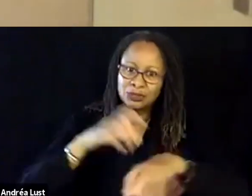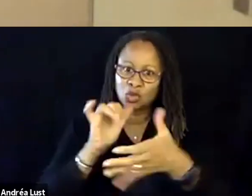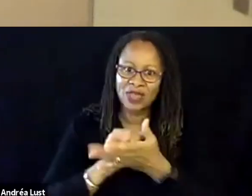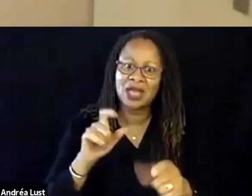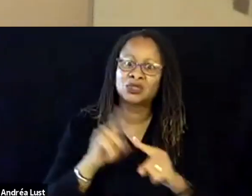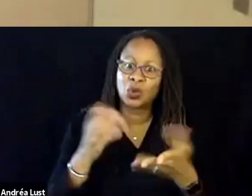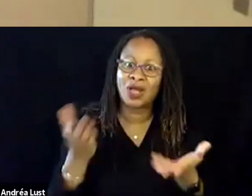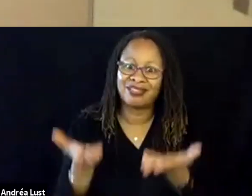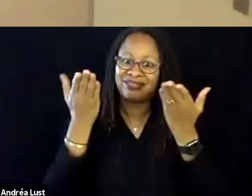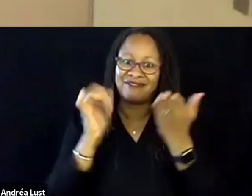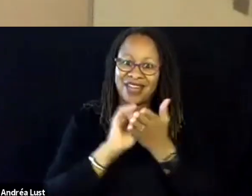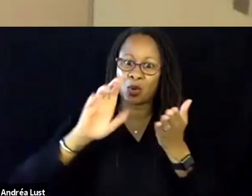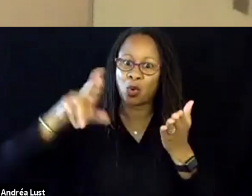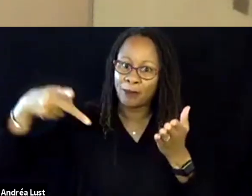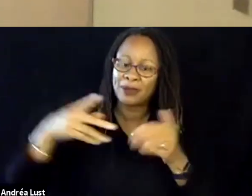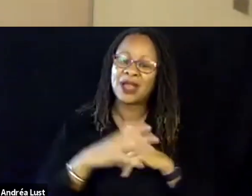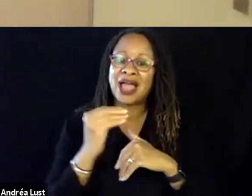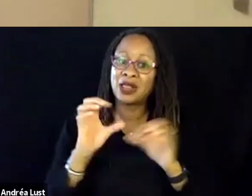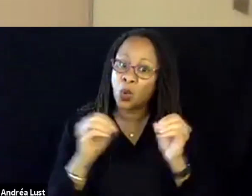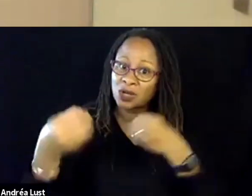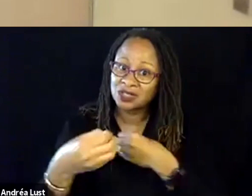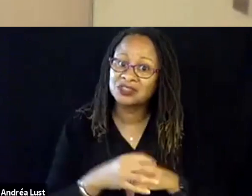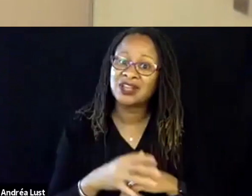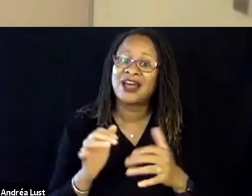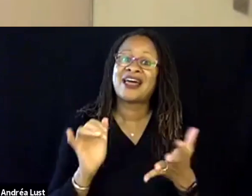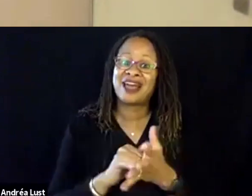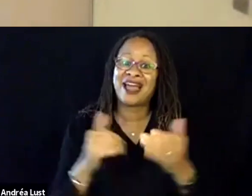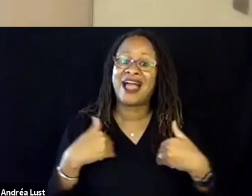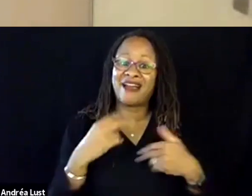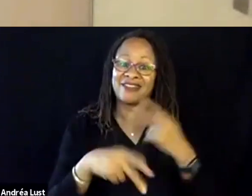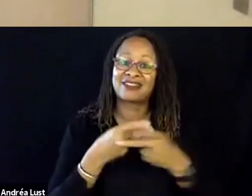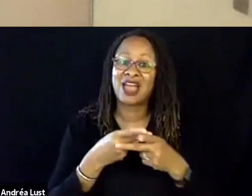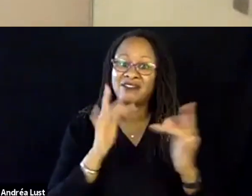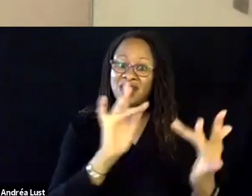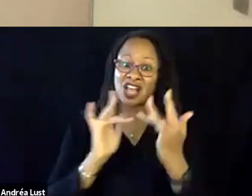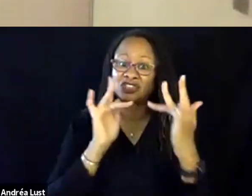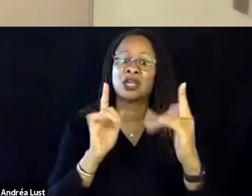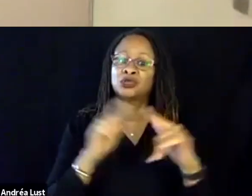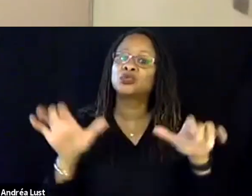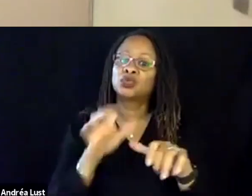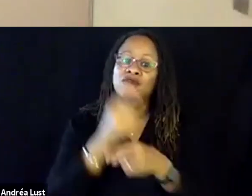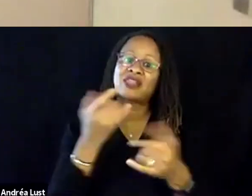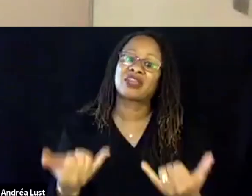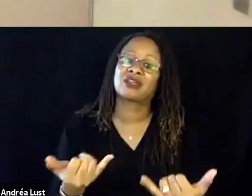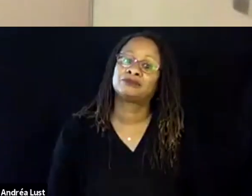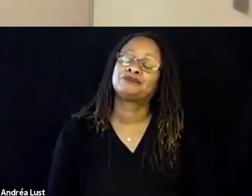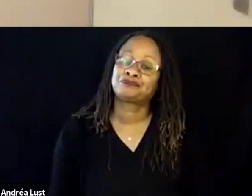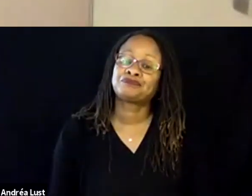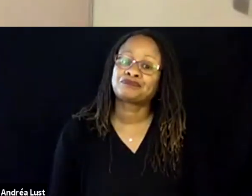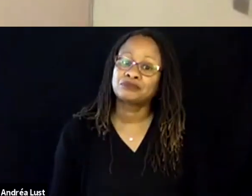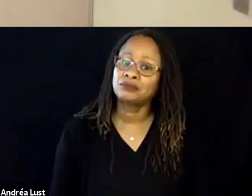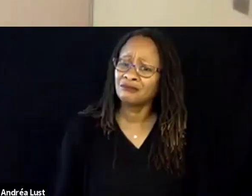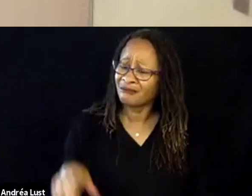lift the corporations and the organizations that have that kind of outreach to do the right thing. They knew